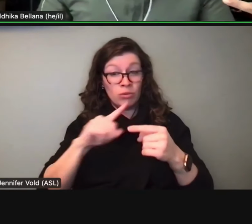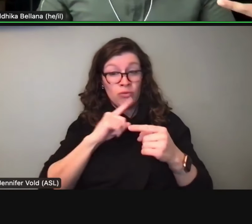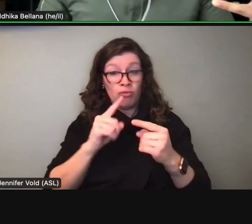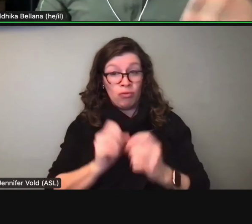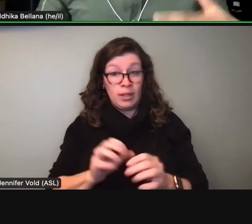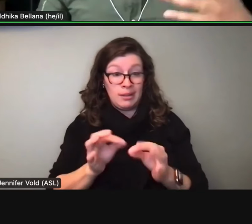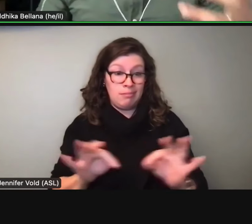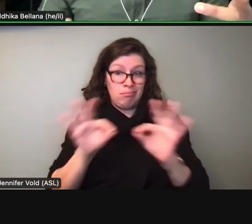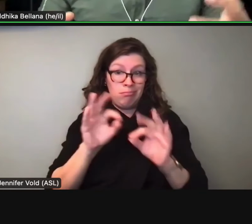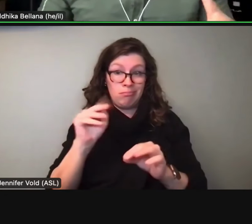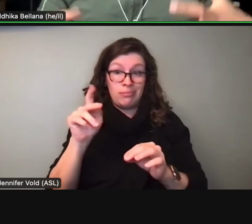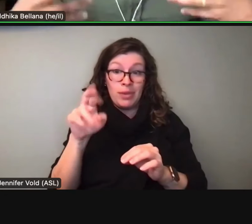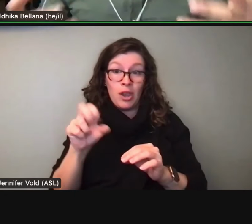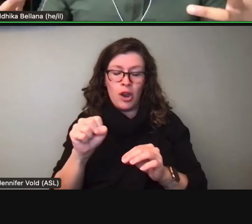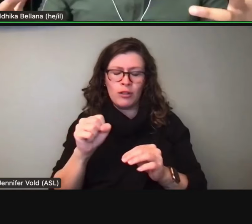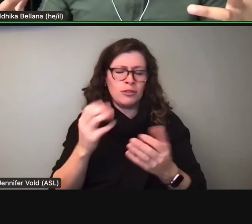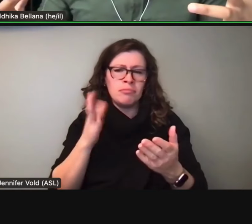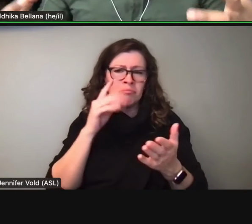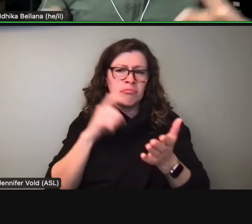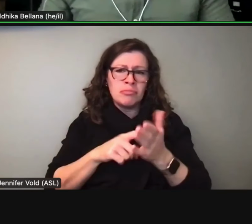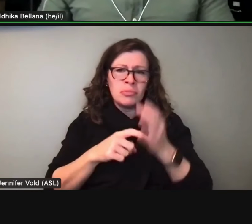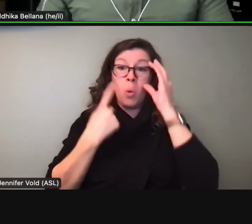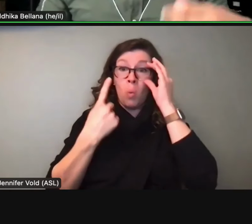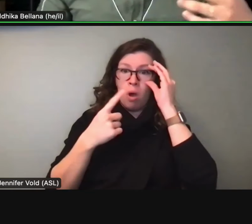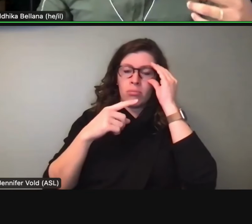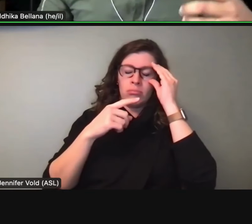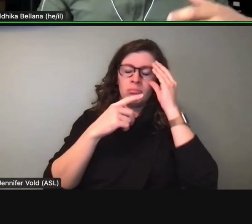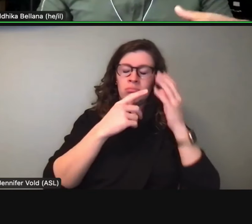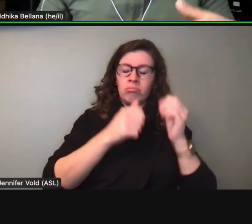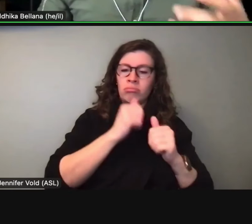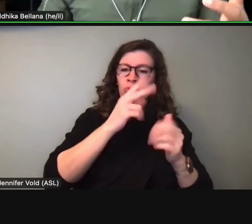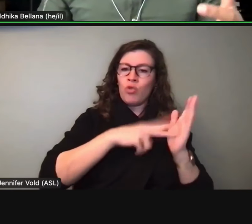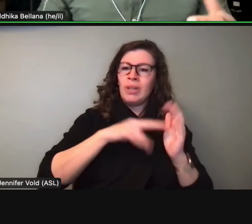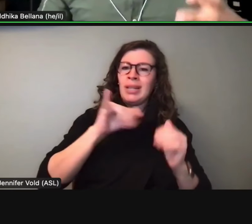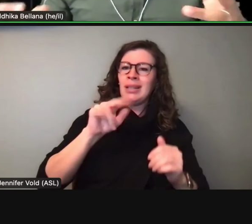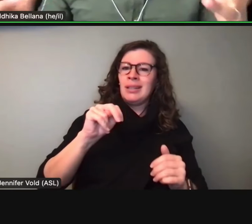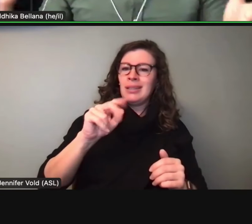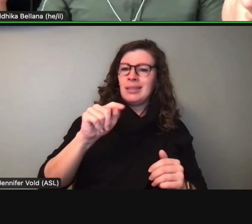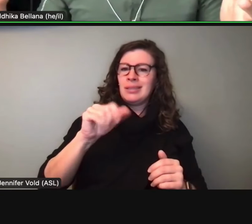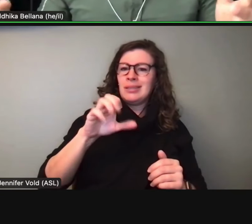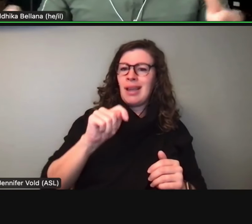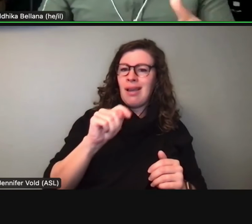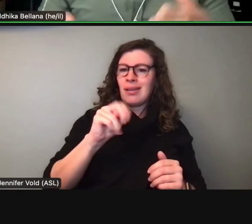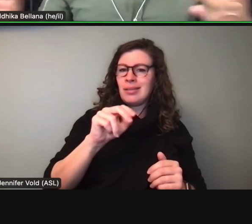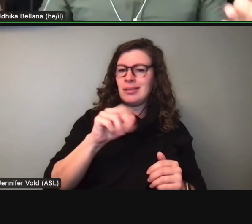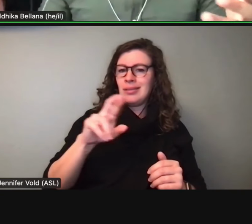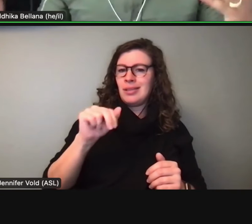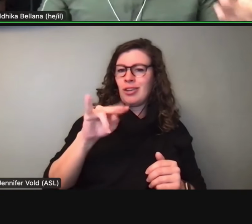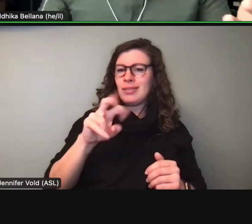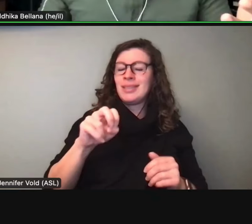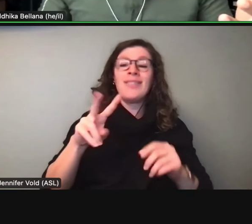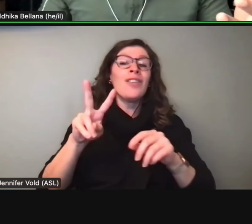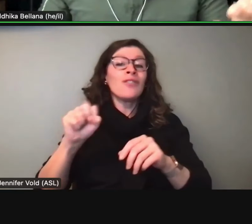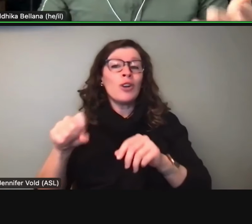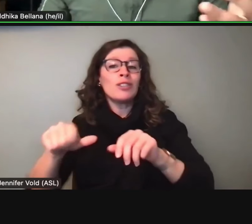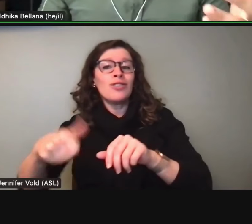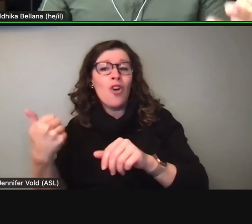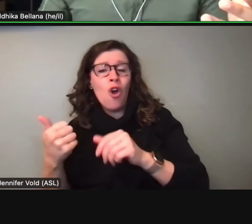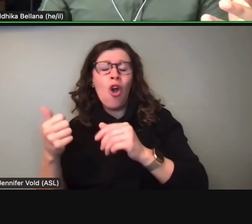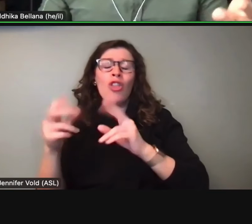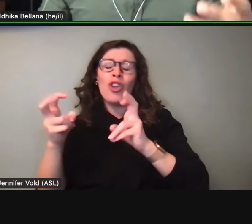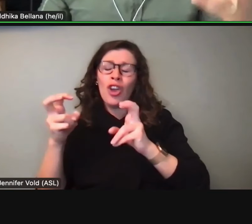most prominent when participants are reading an intact narrative as compared to a version of the same story where the order of the sentences